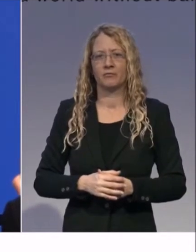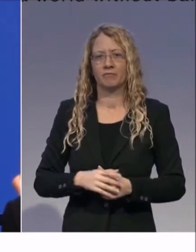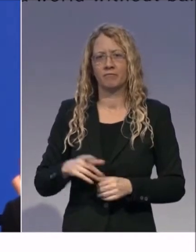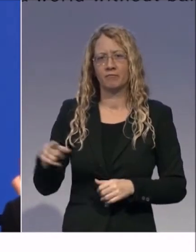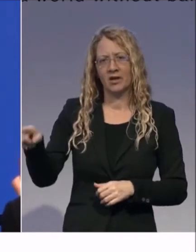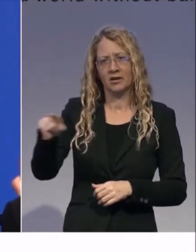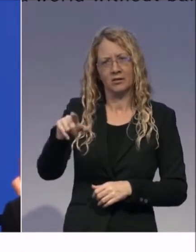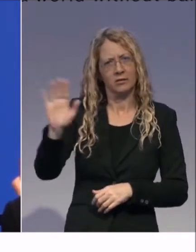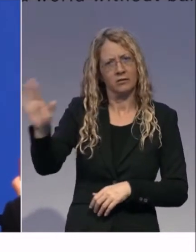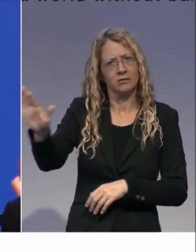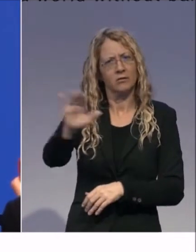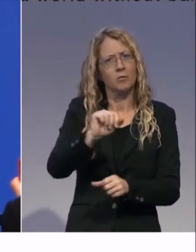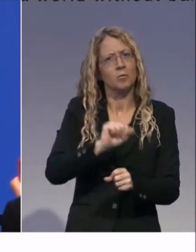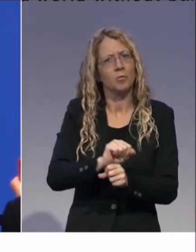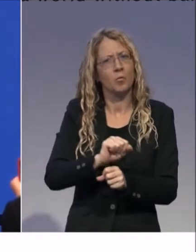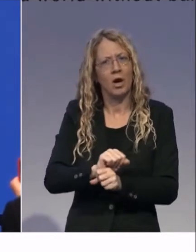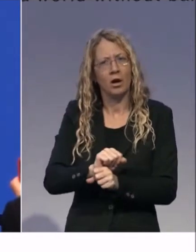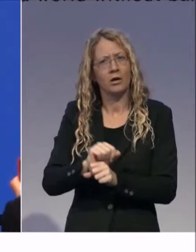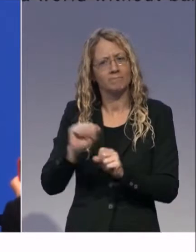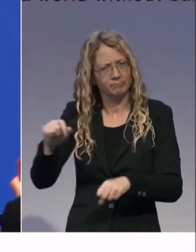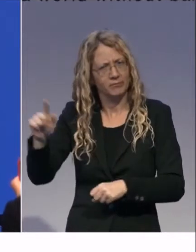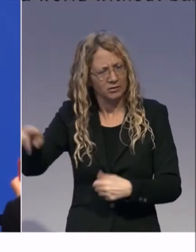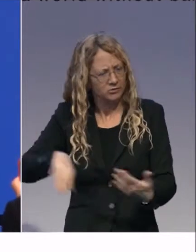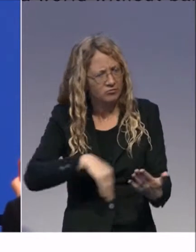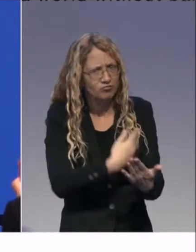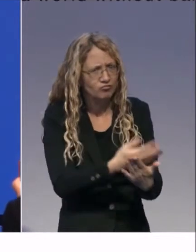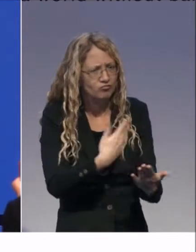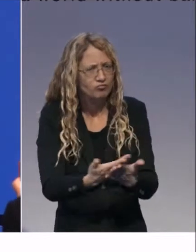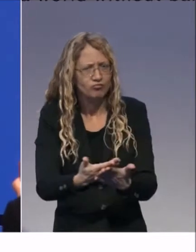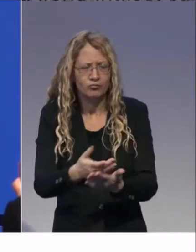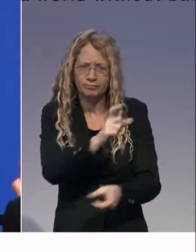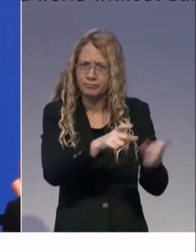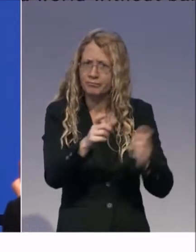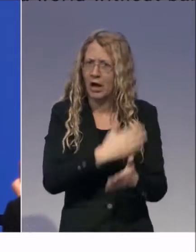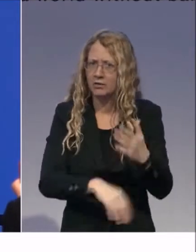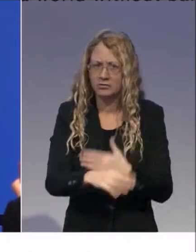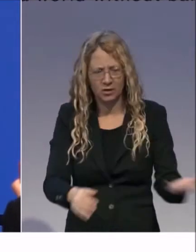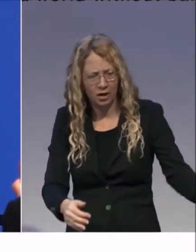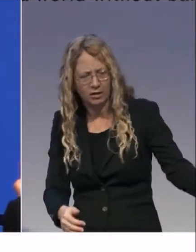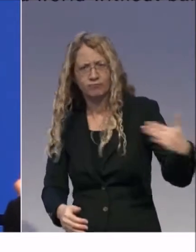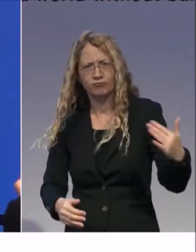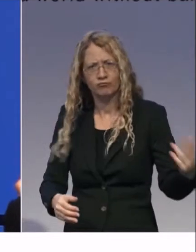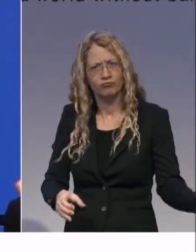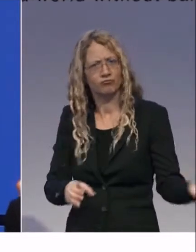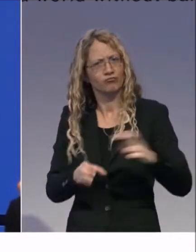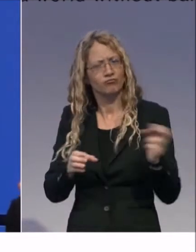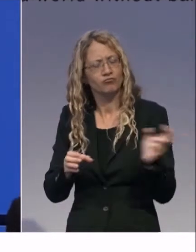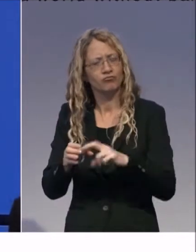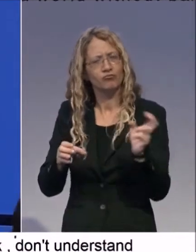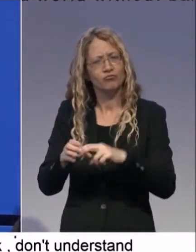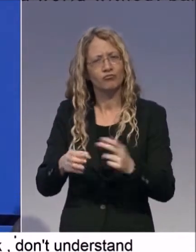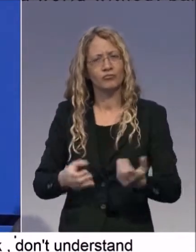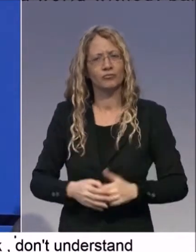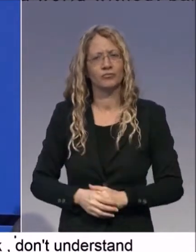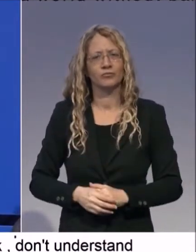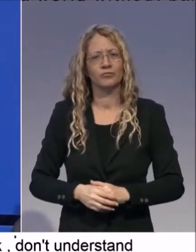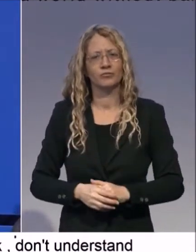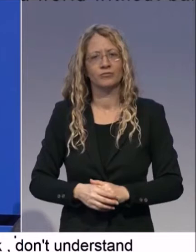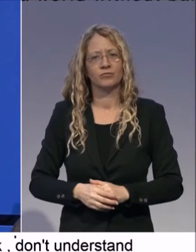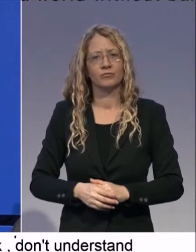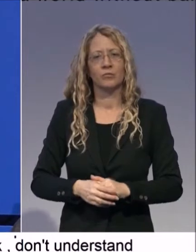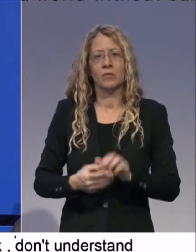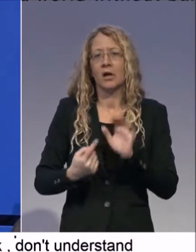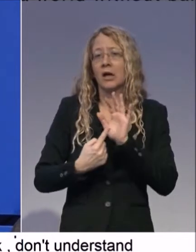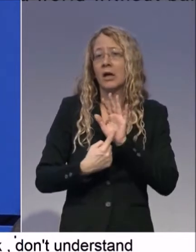with disabilities to be involved, to participate in whatever program they are putting up. For example, we had to